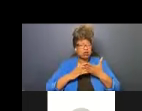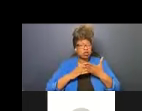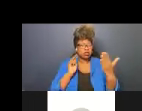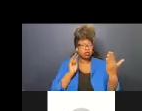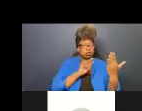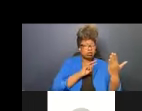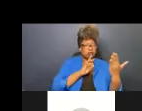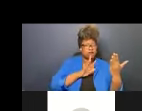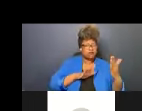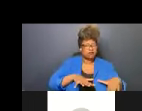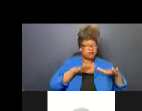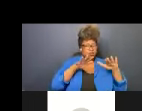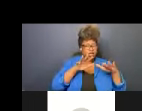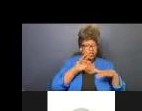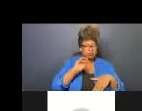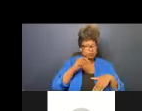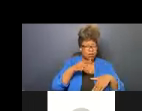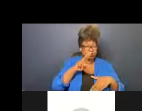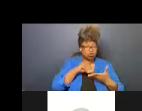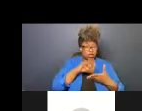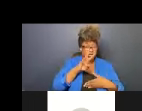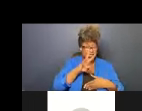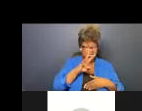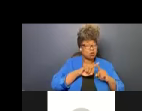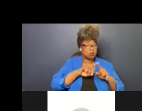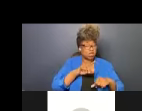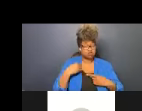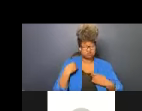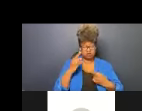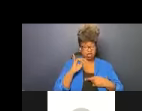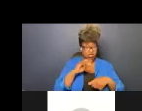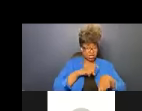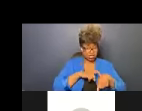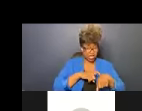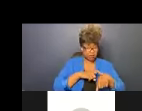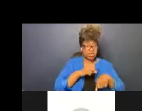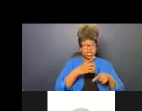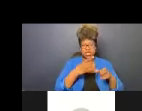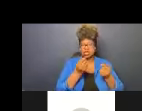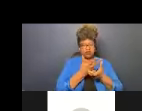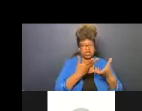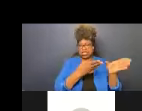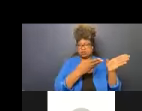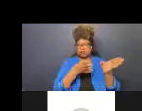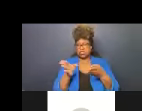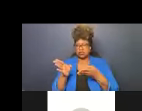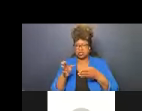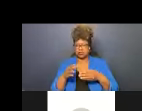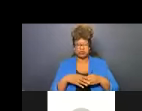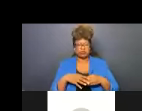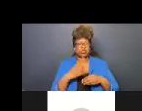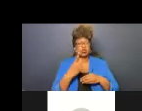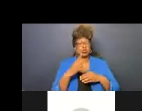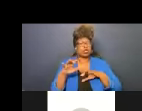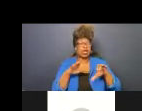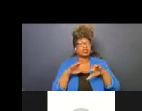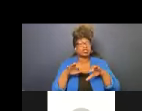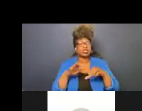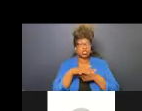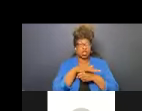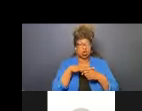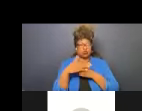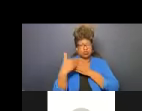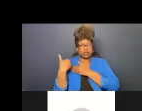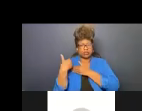the baseline for flooding has shifted since then and will continue to do so. So that's one action that would be local responsibility. Another action